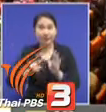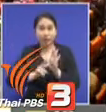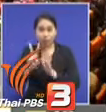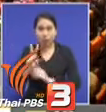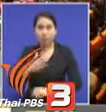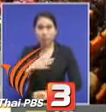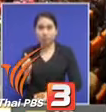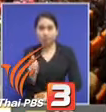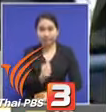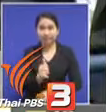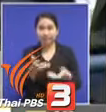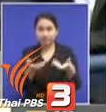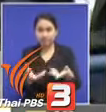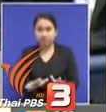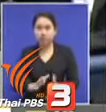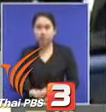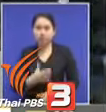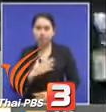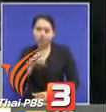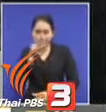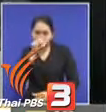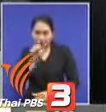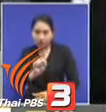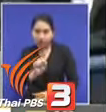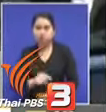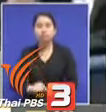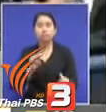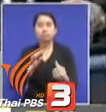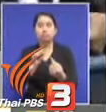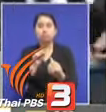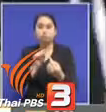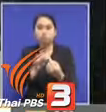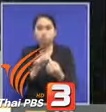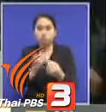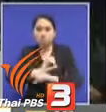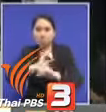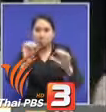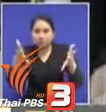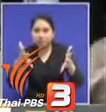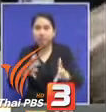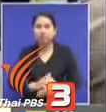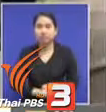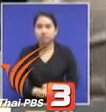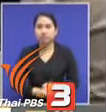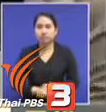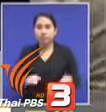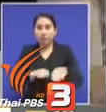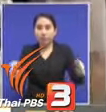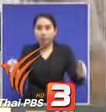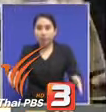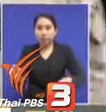Let the 10 hours of debate turn out to be sort of a Prayut bashing